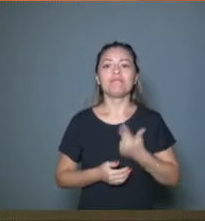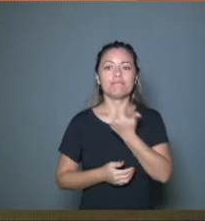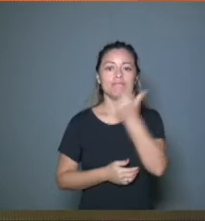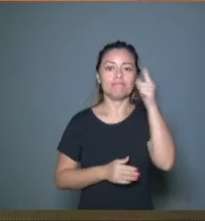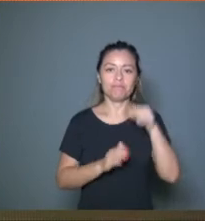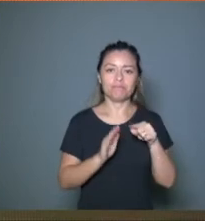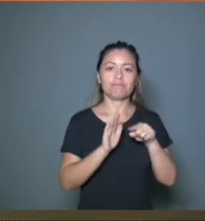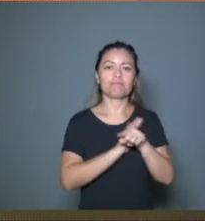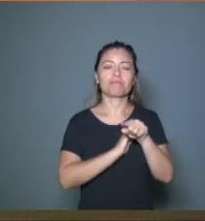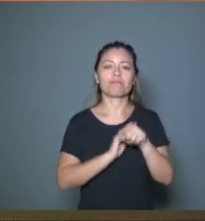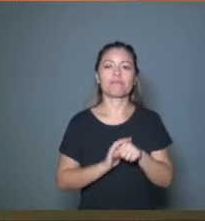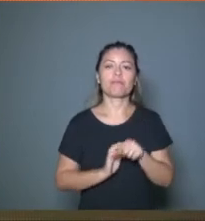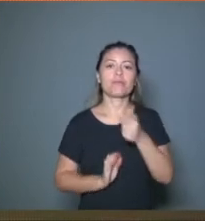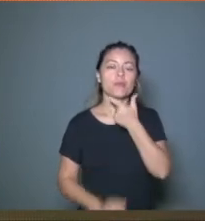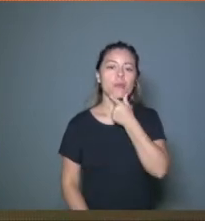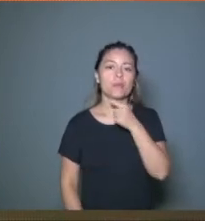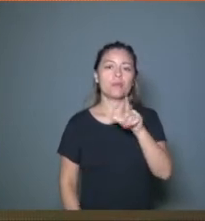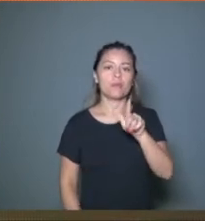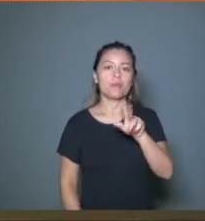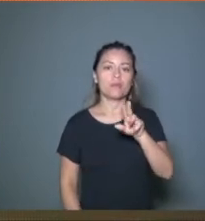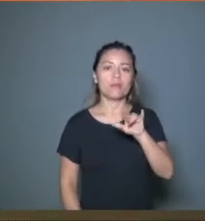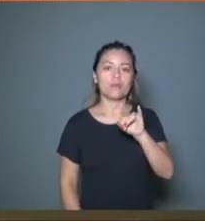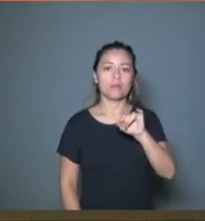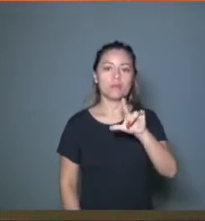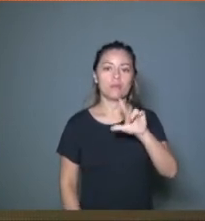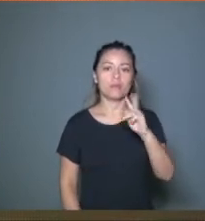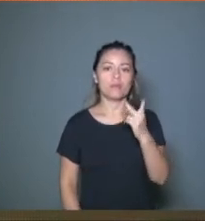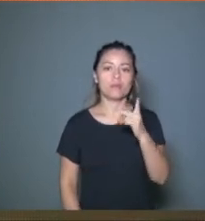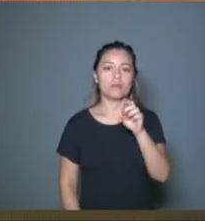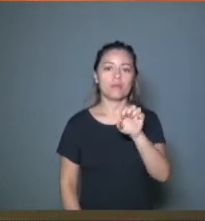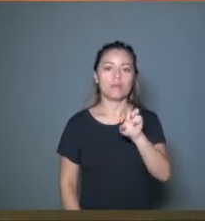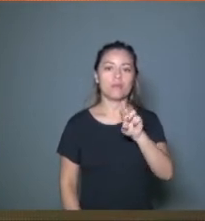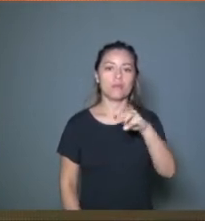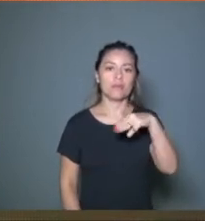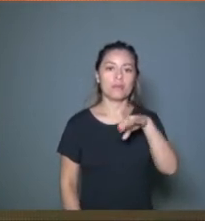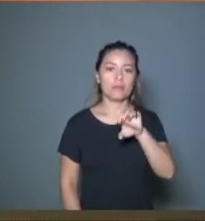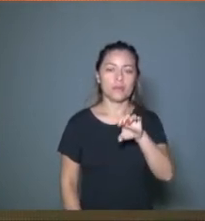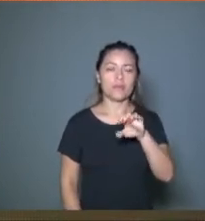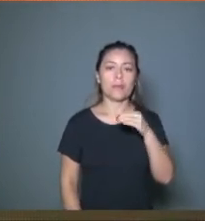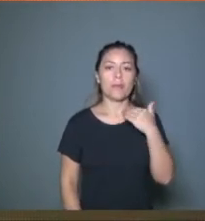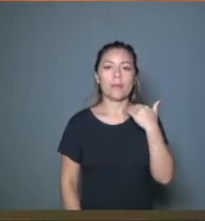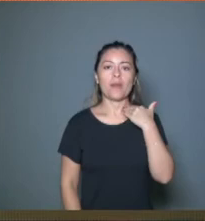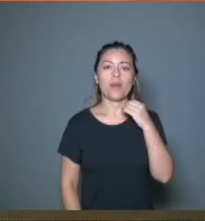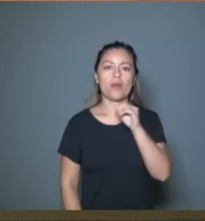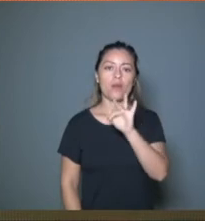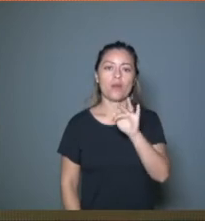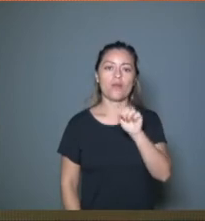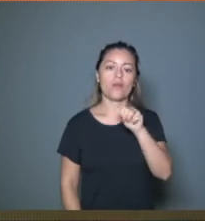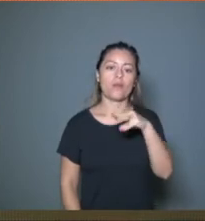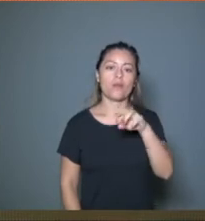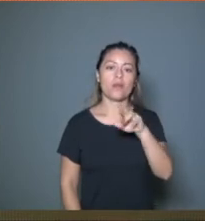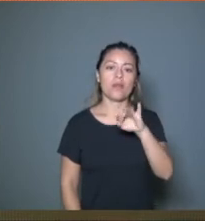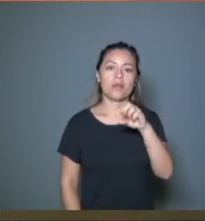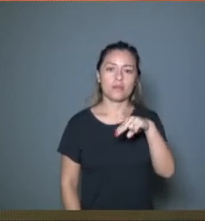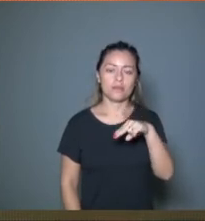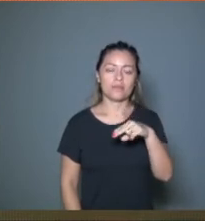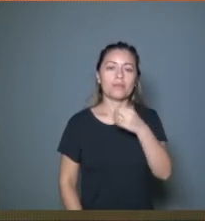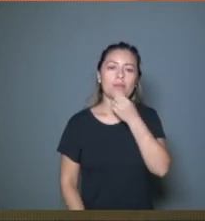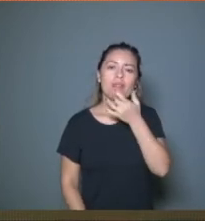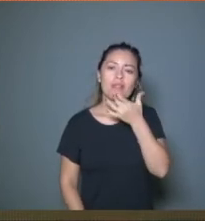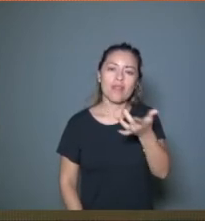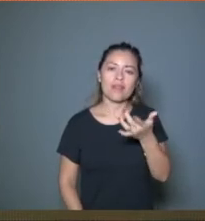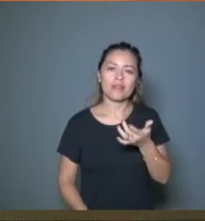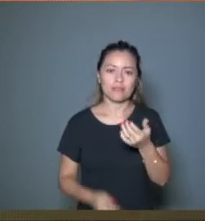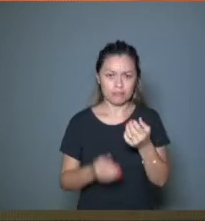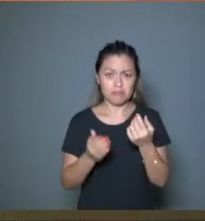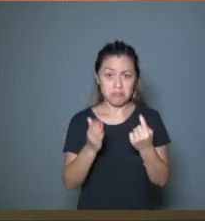Pavinato. The next question is going to be asked by Guilherme Palhares of Bank of America. Hello,